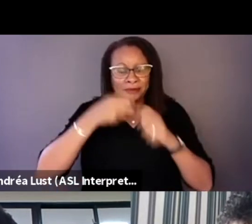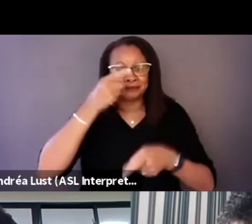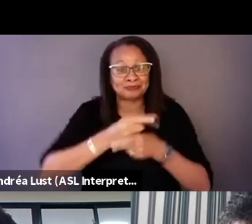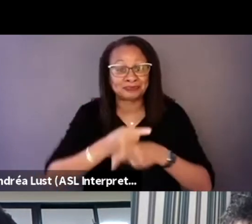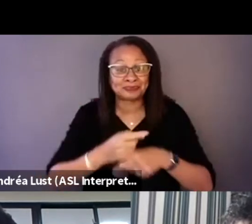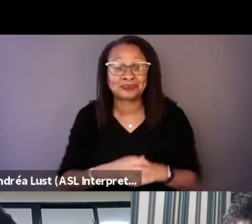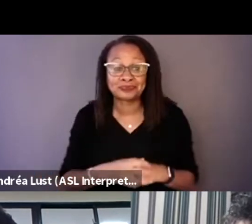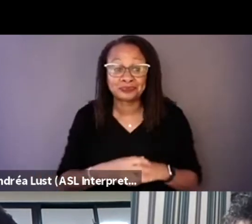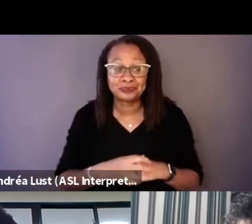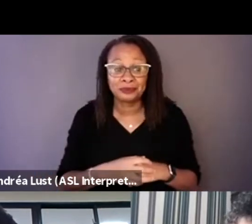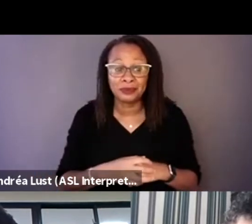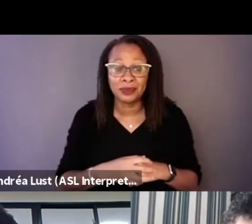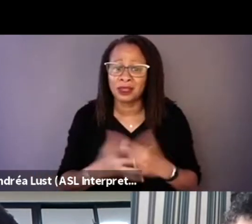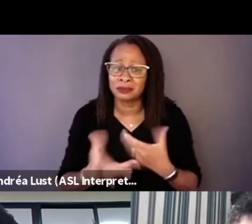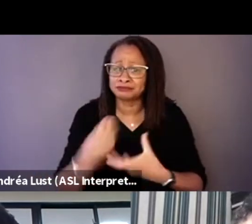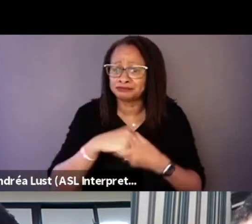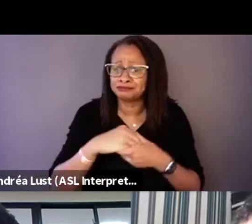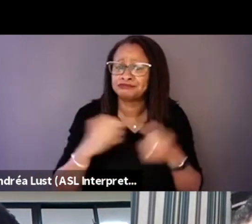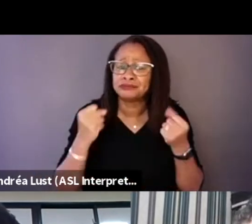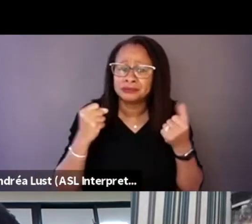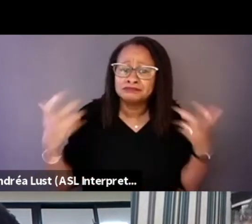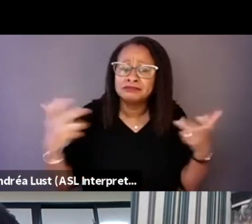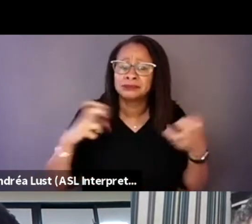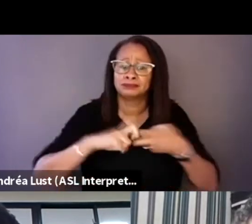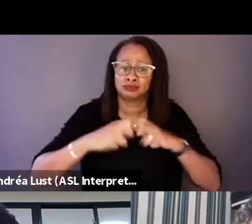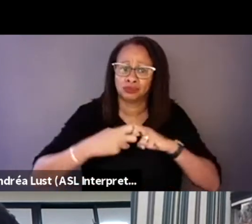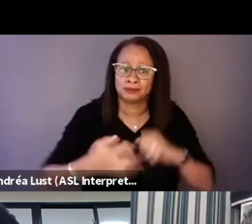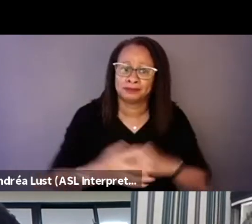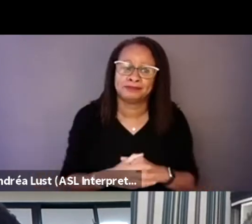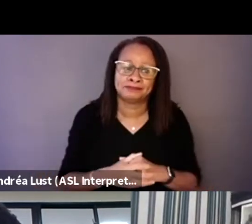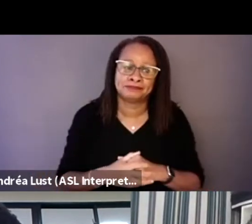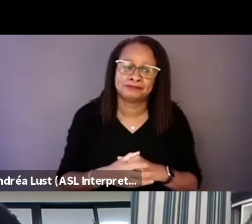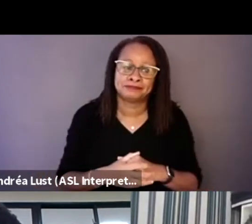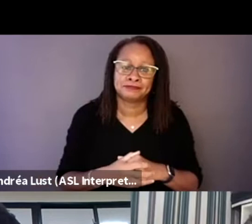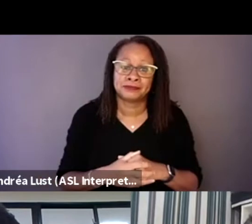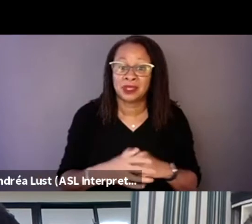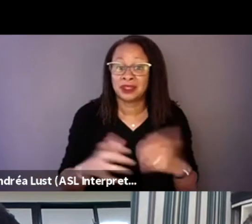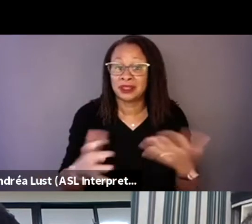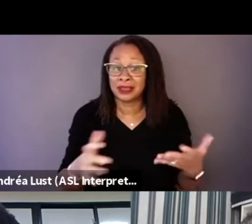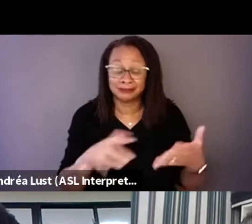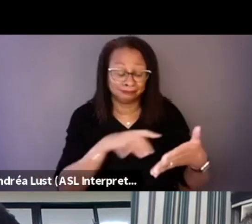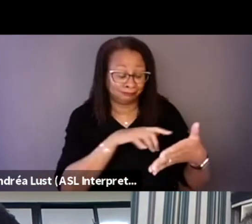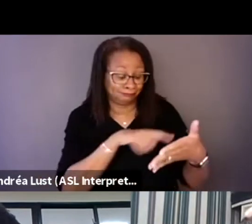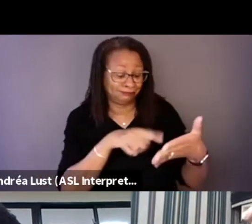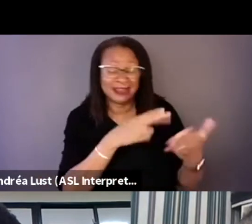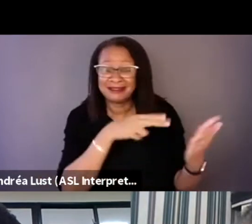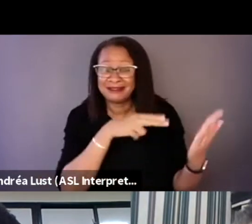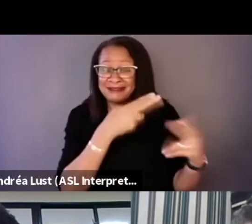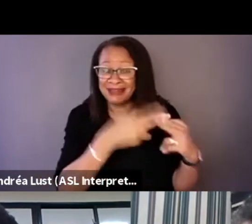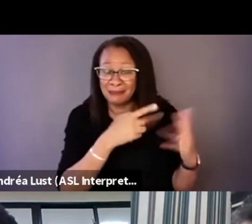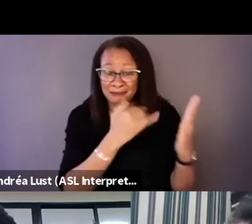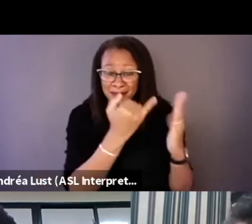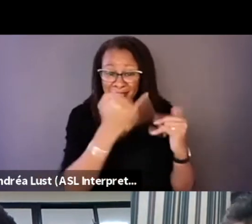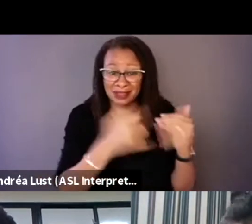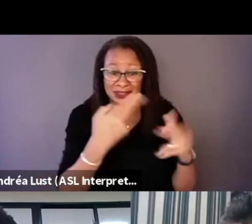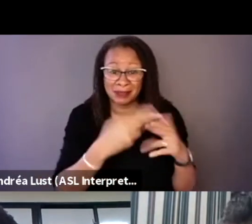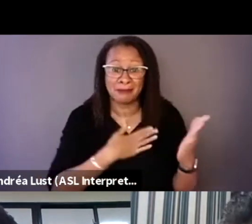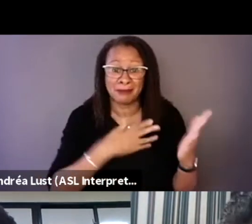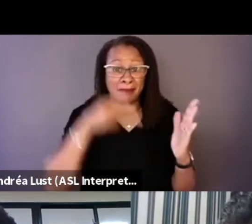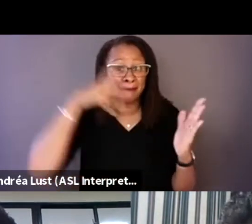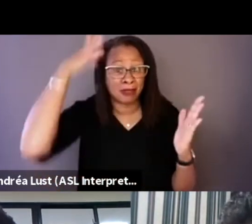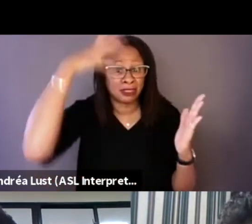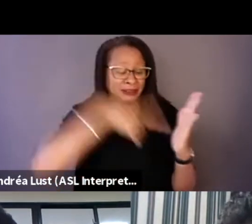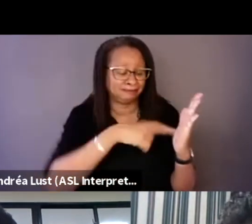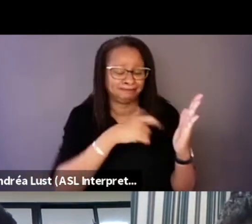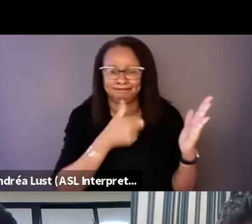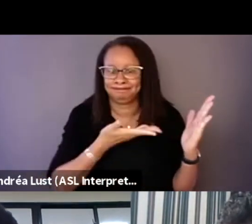This constitutes a larger problem, right? So let's say with the misinterpretation of the last name of my parents. De nuestros